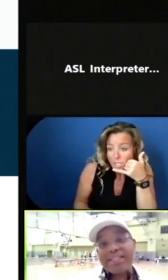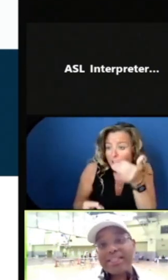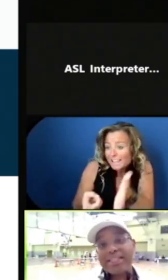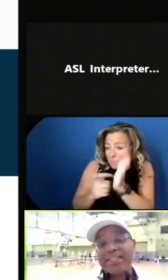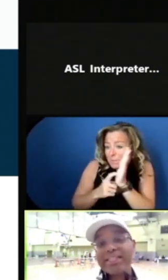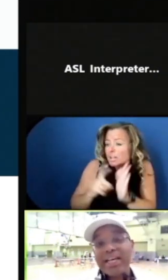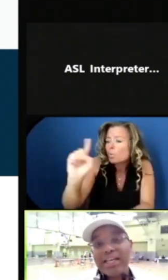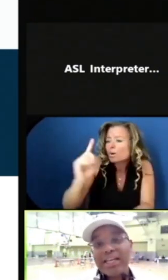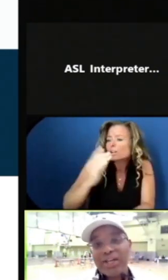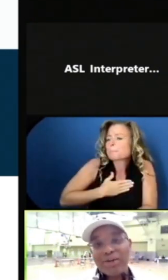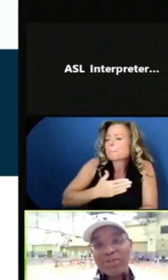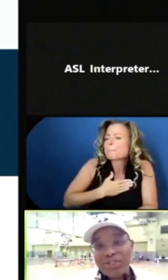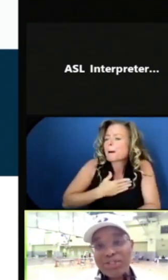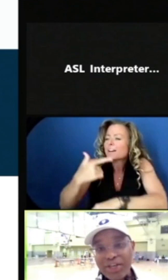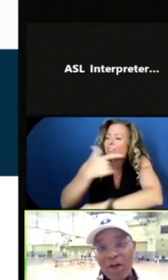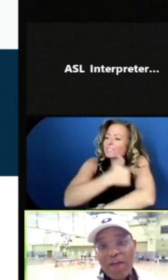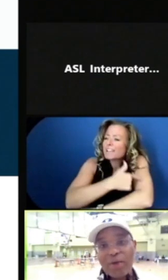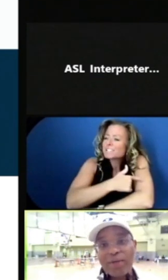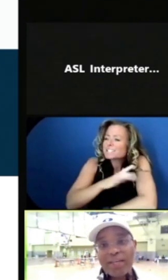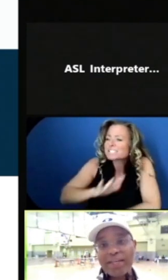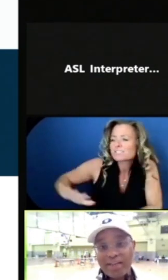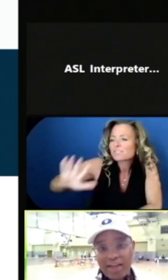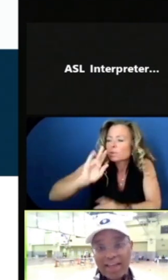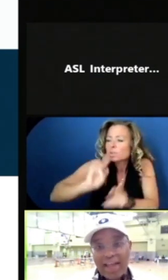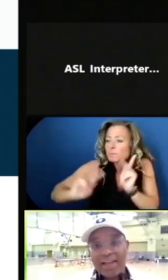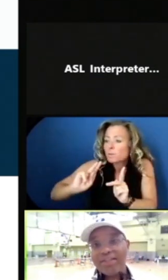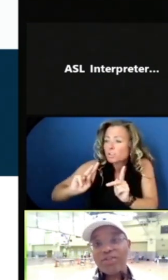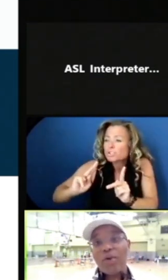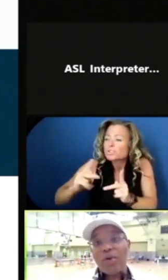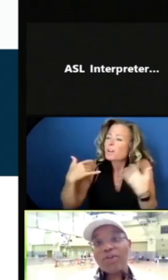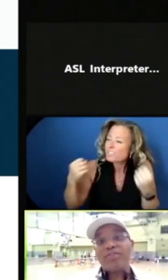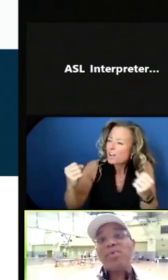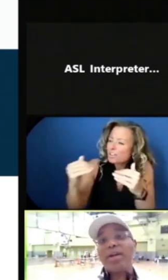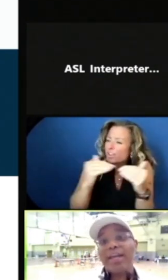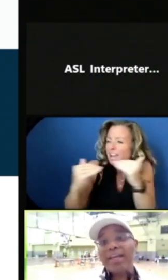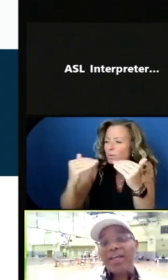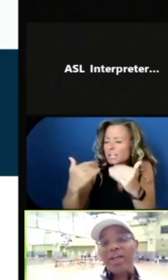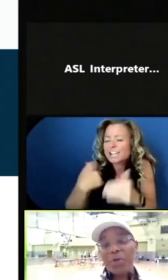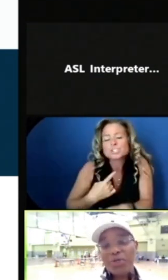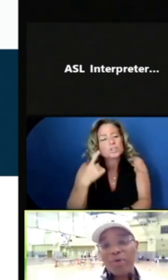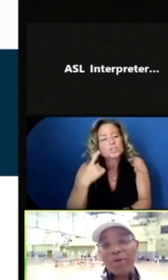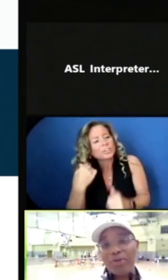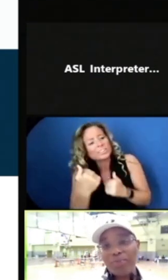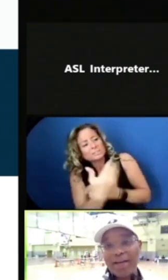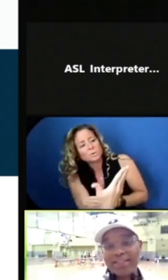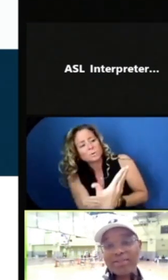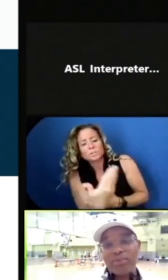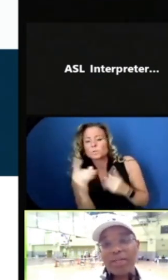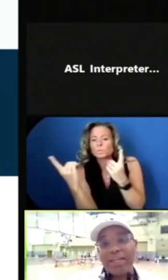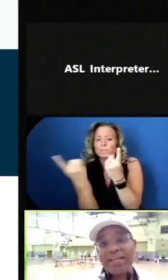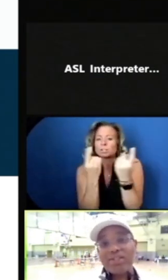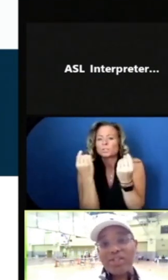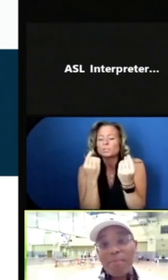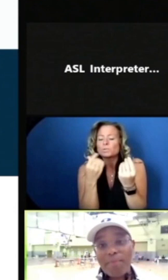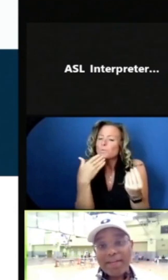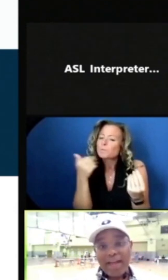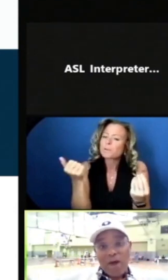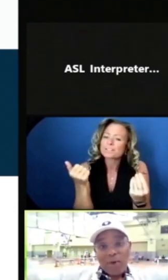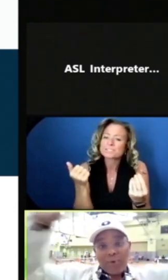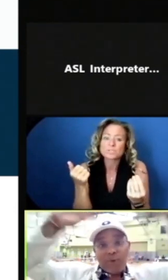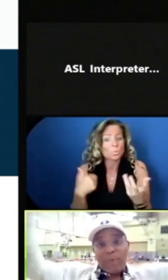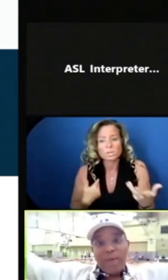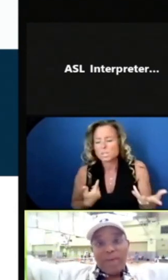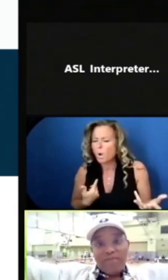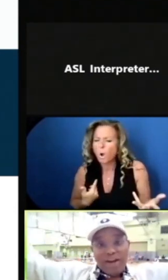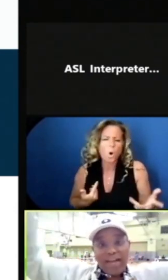vaccines? You know, to achieve health equity, again, as you've heard this morning, We do what we do best. We jump up and